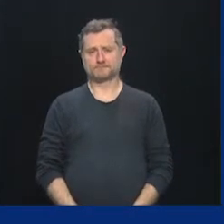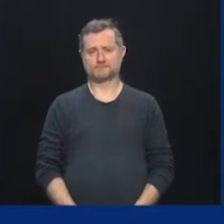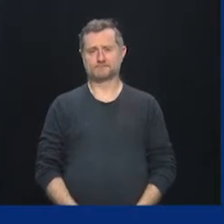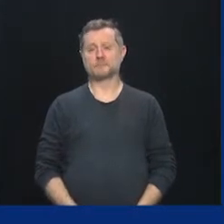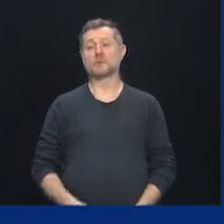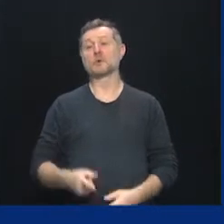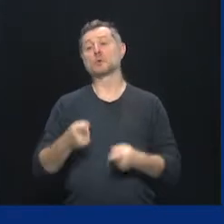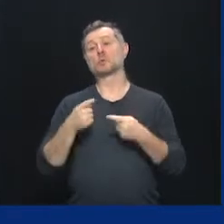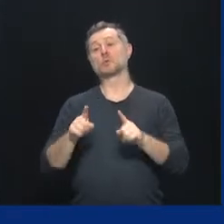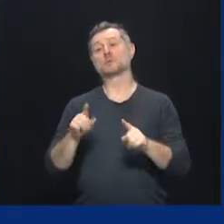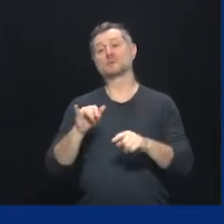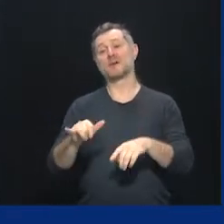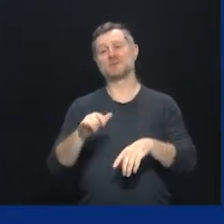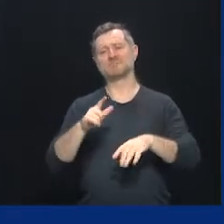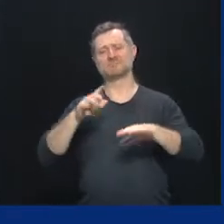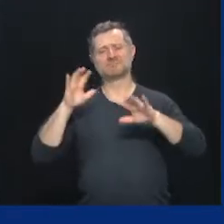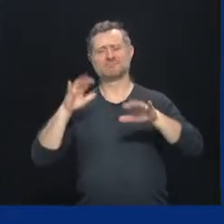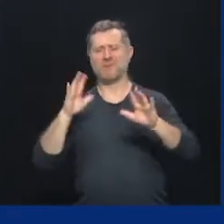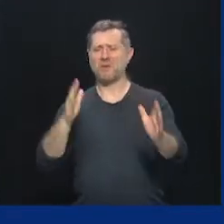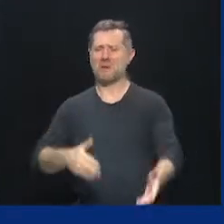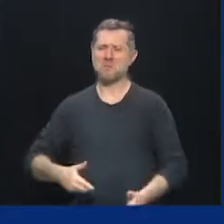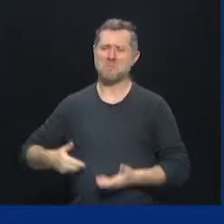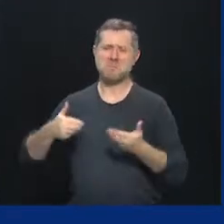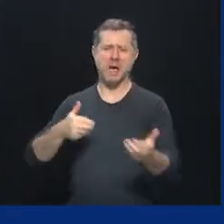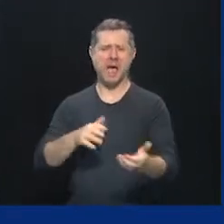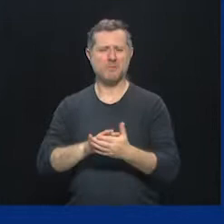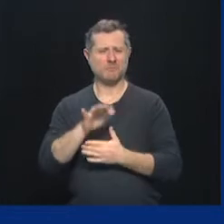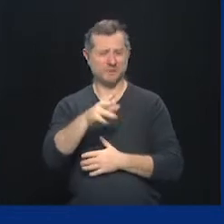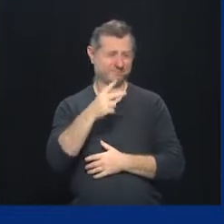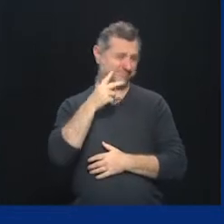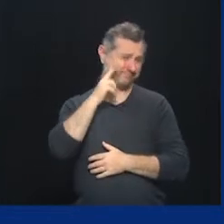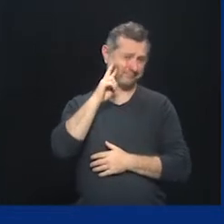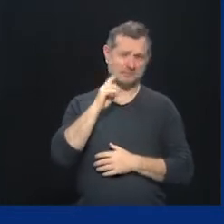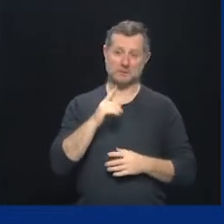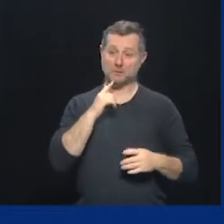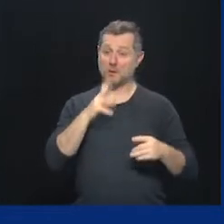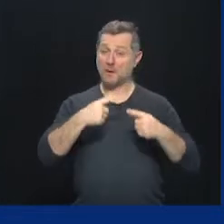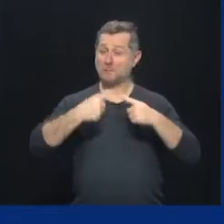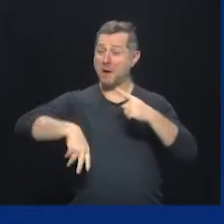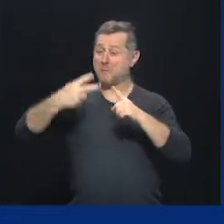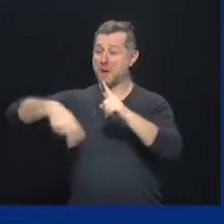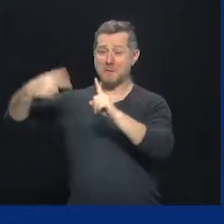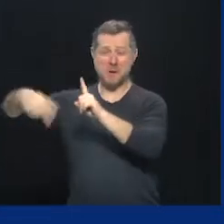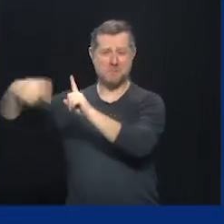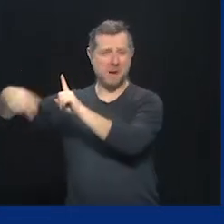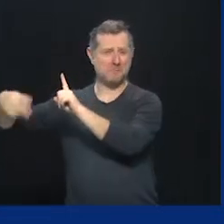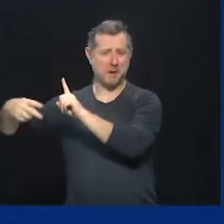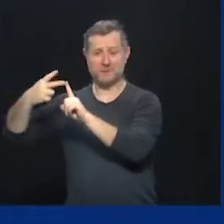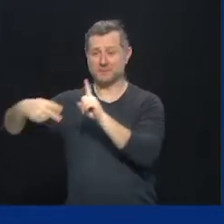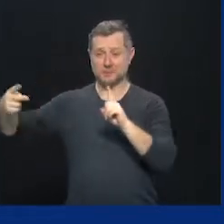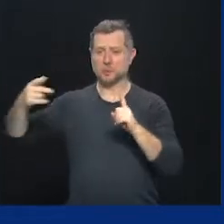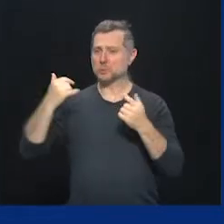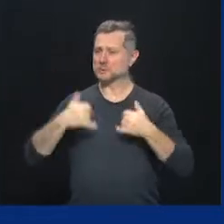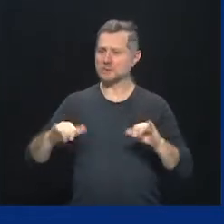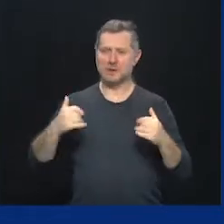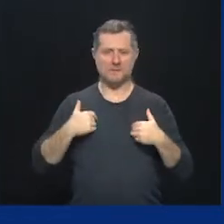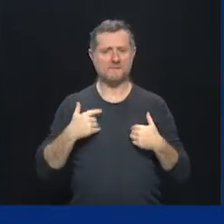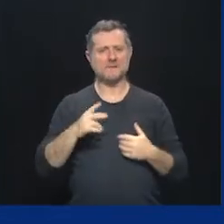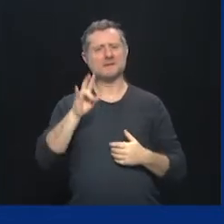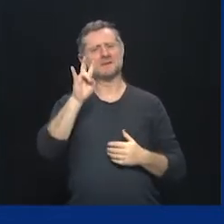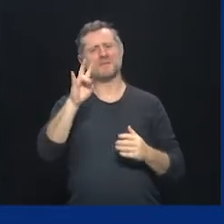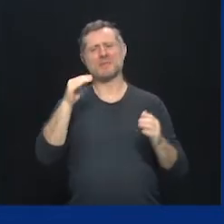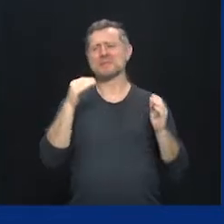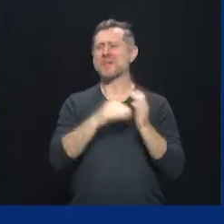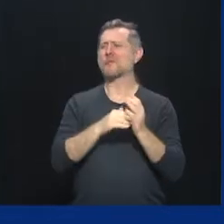storm, peak event, we lost power. Many people lost power. We still have about 7,800 people who are without power at this time. As you heard,